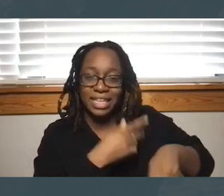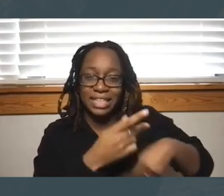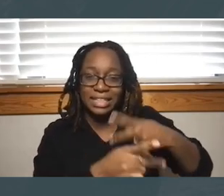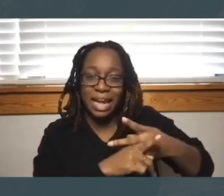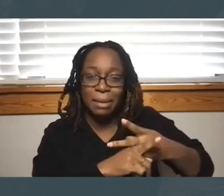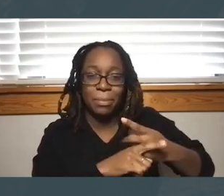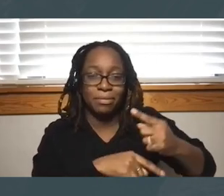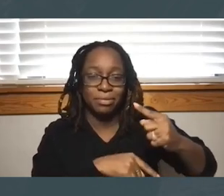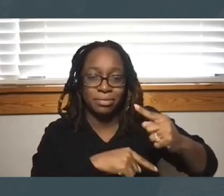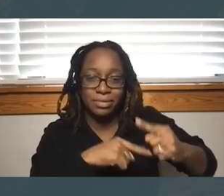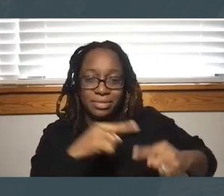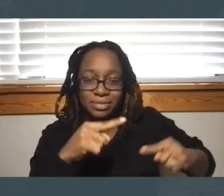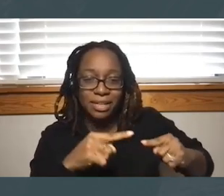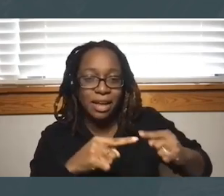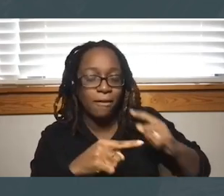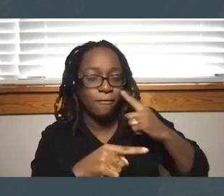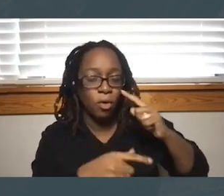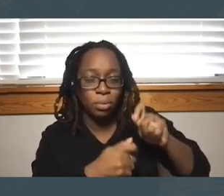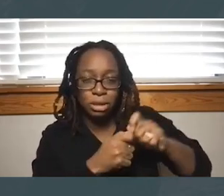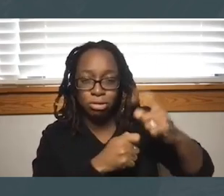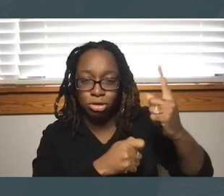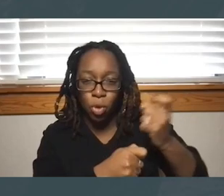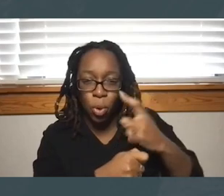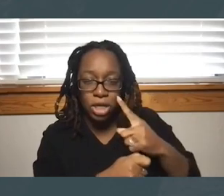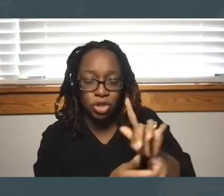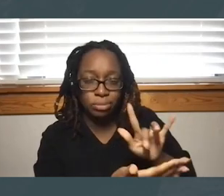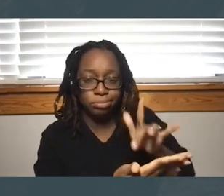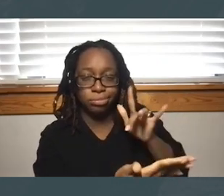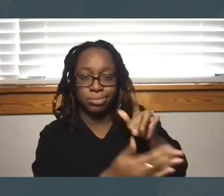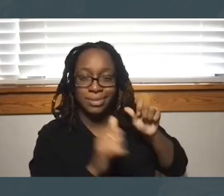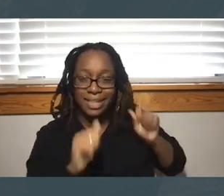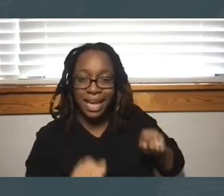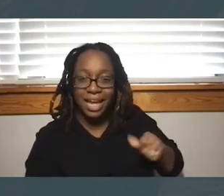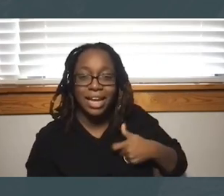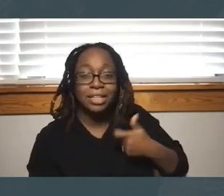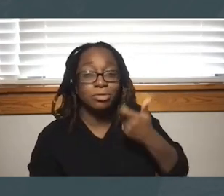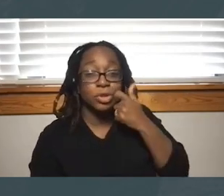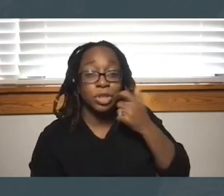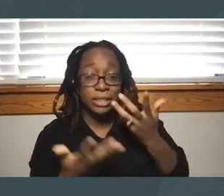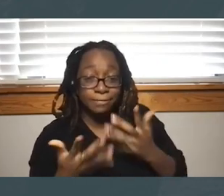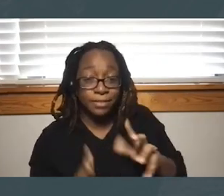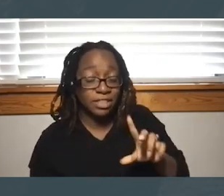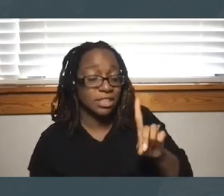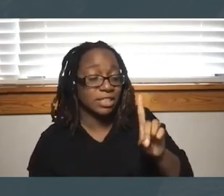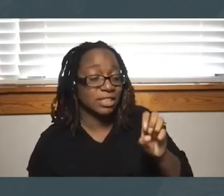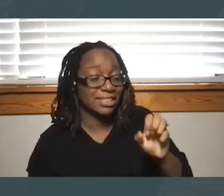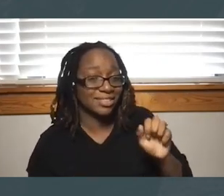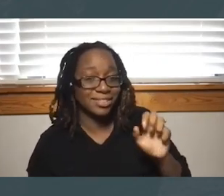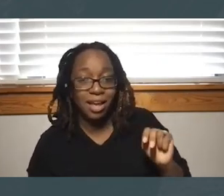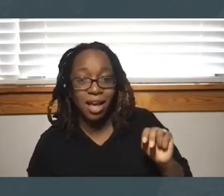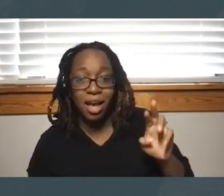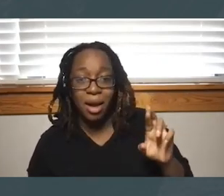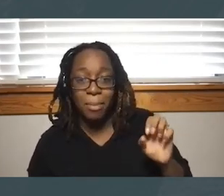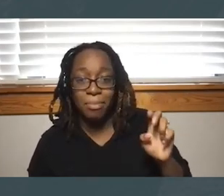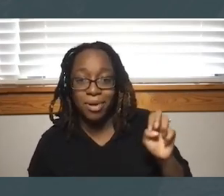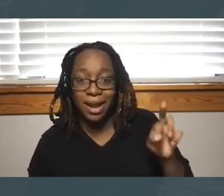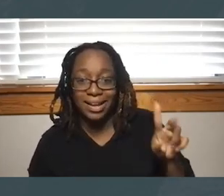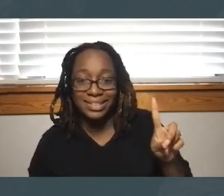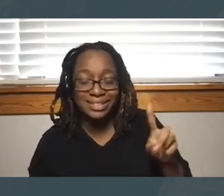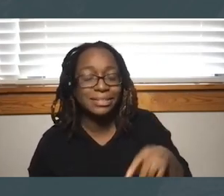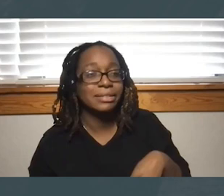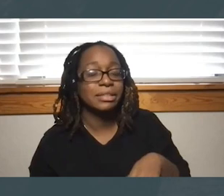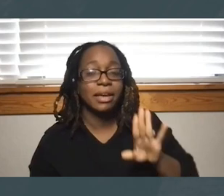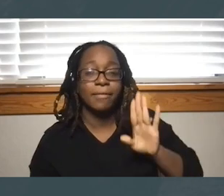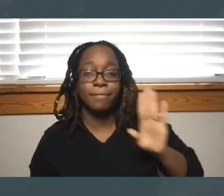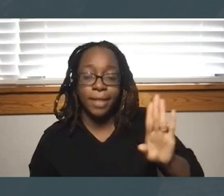are, because I had just finished Dion Brand's, you know, an autobiography of the autobiography of reading.